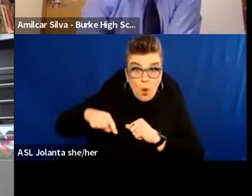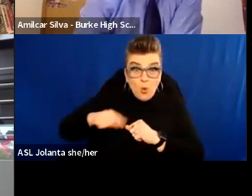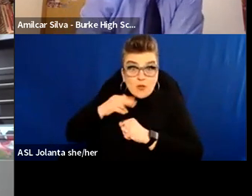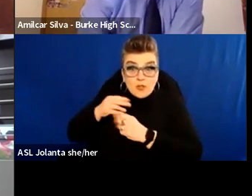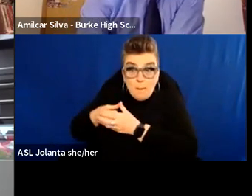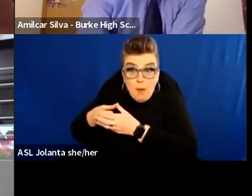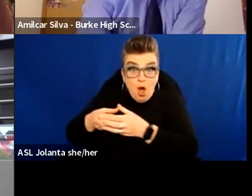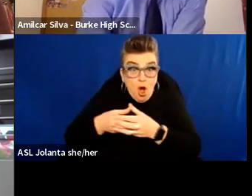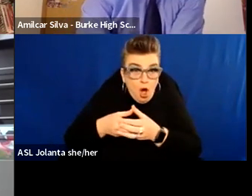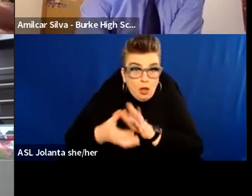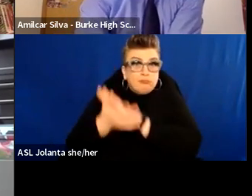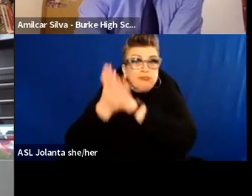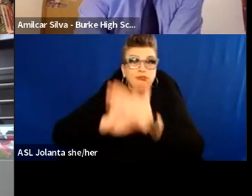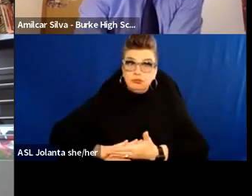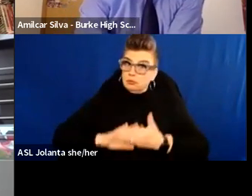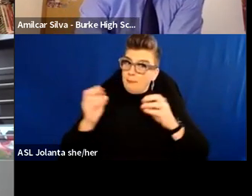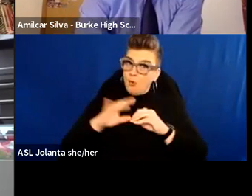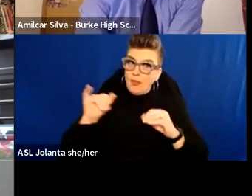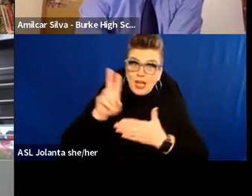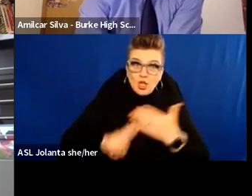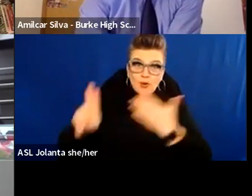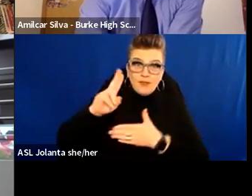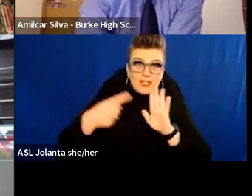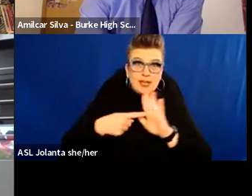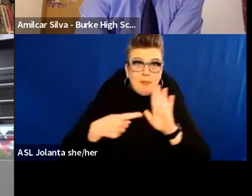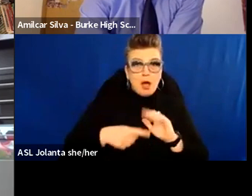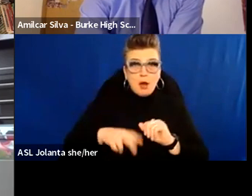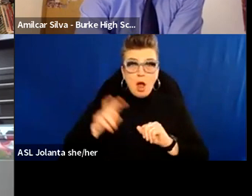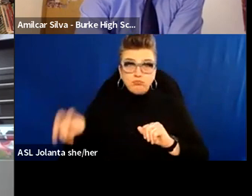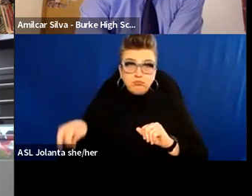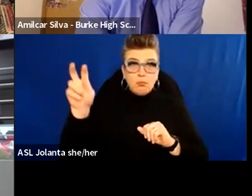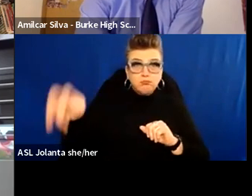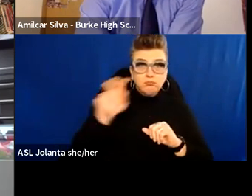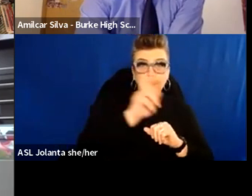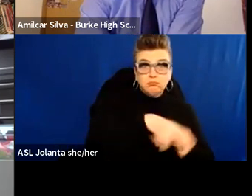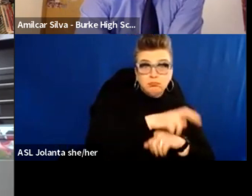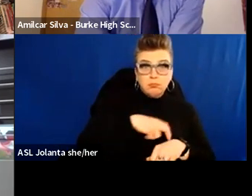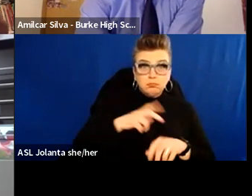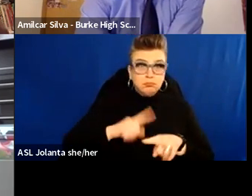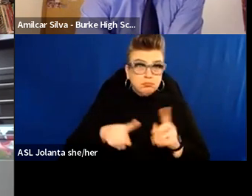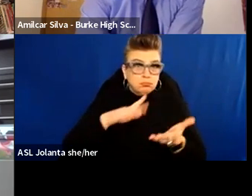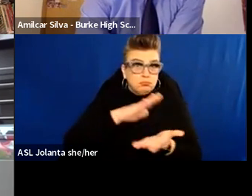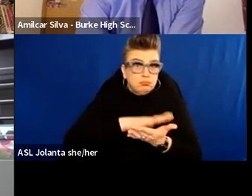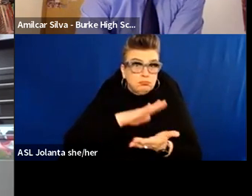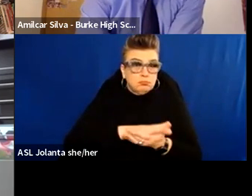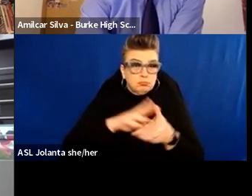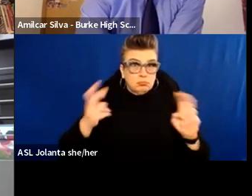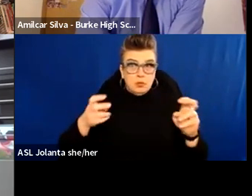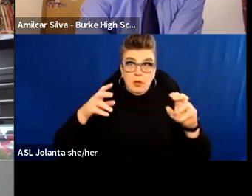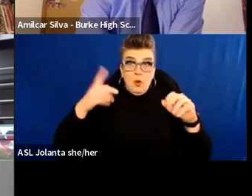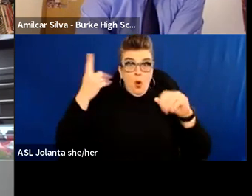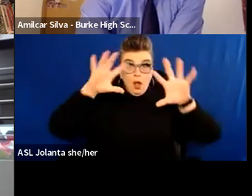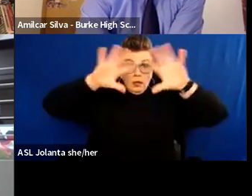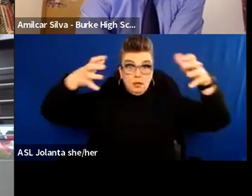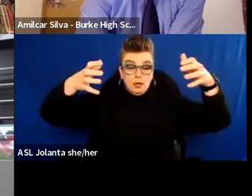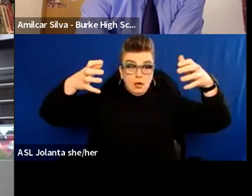a university model where you've got multiple small programs you know under one comprehensive